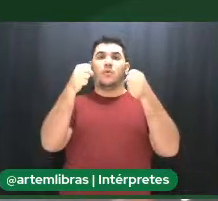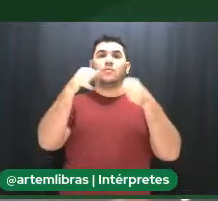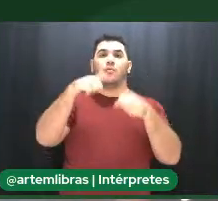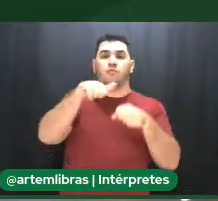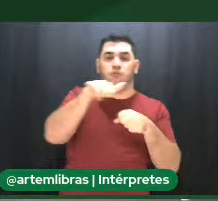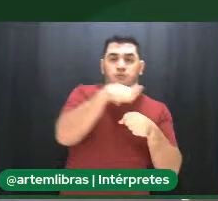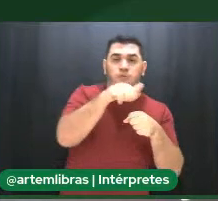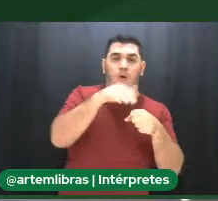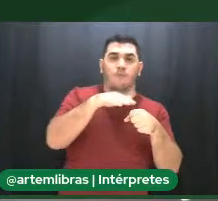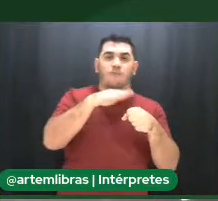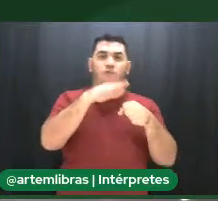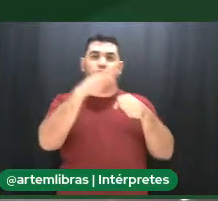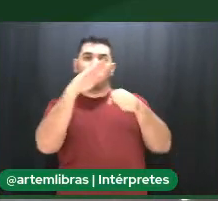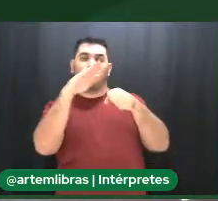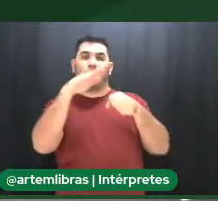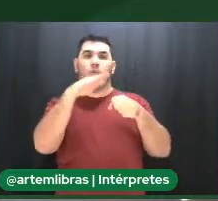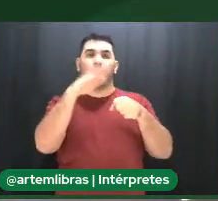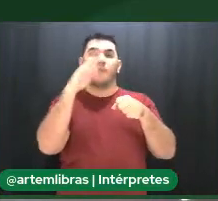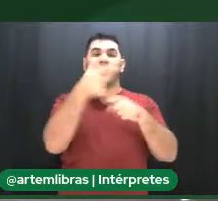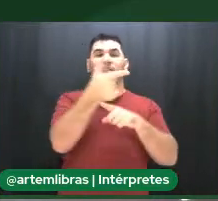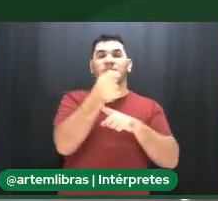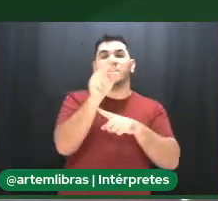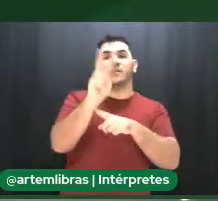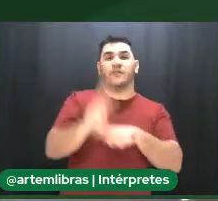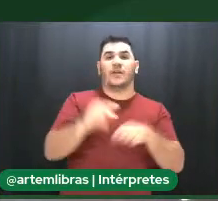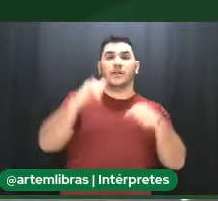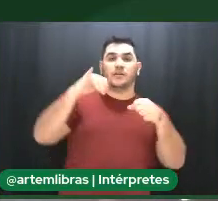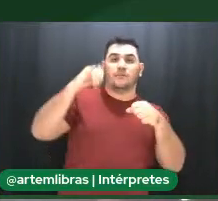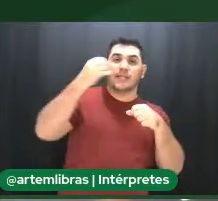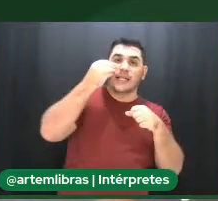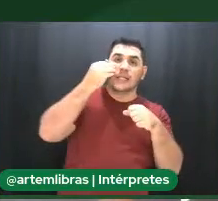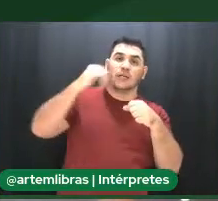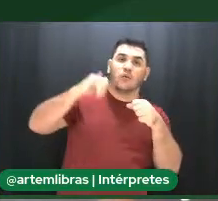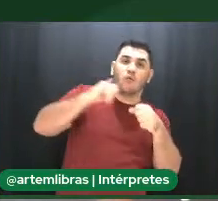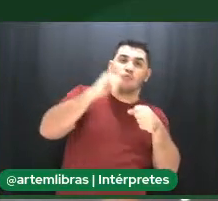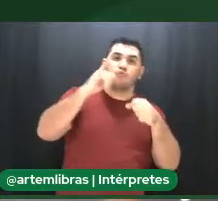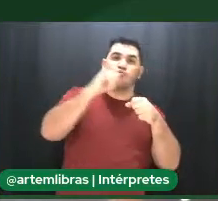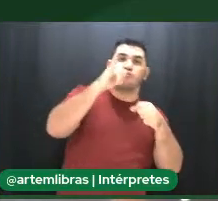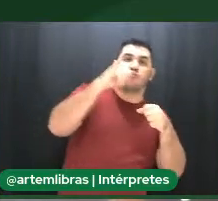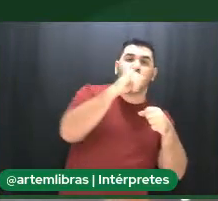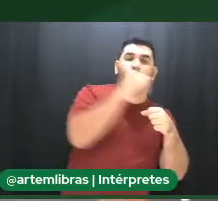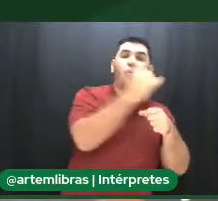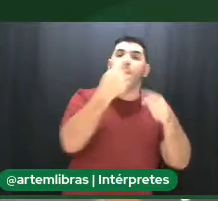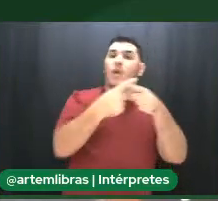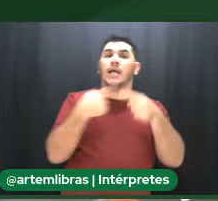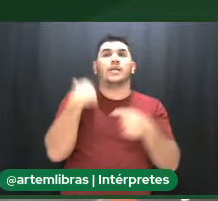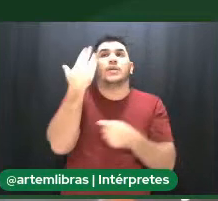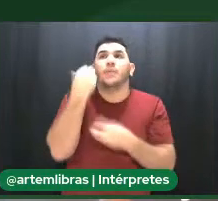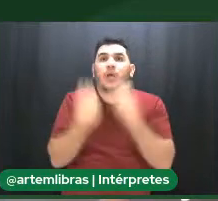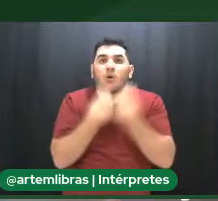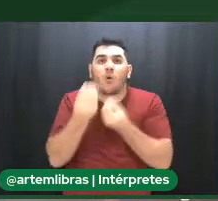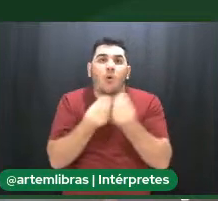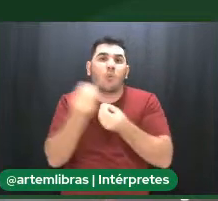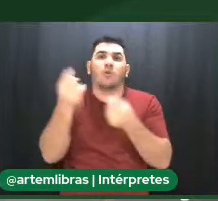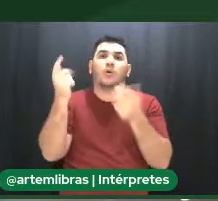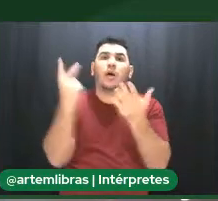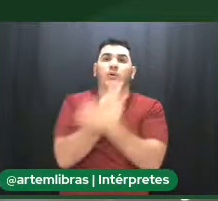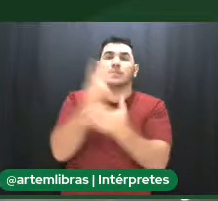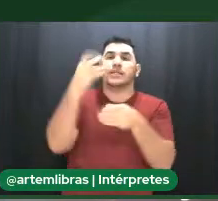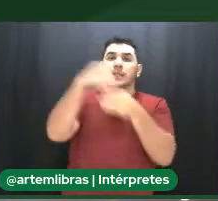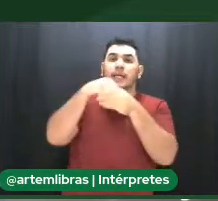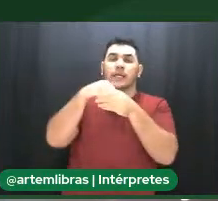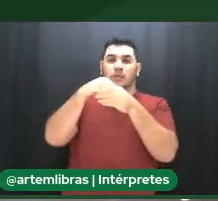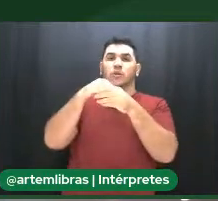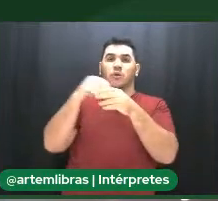crashed. They did not think of turning it off because they didn't know that it was turned on. Okay, so